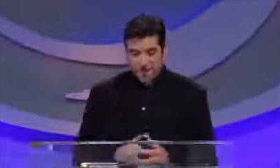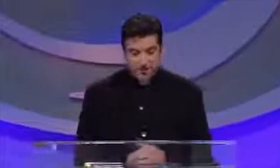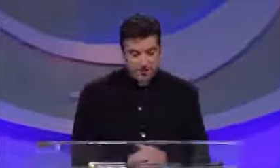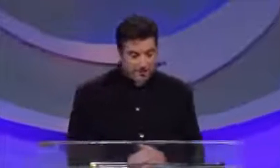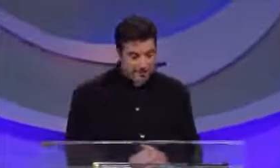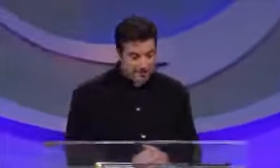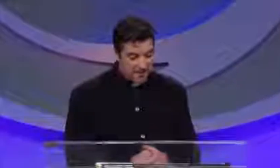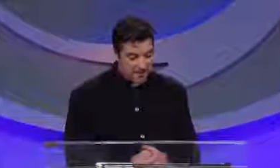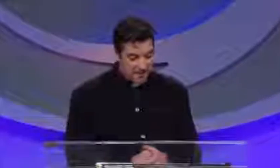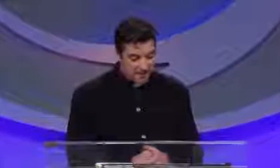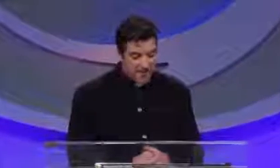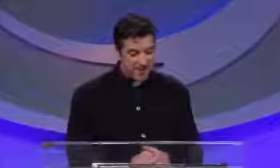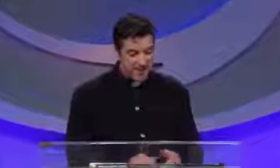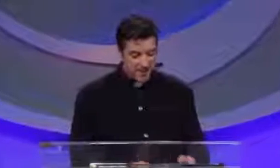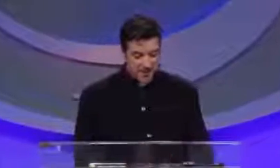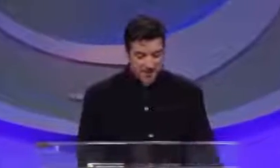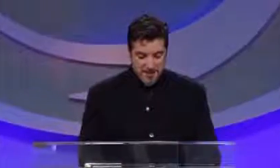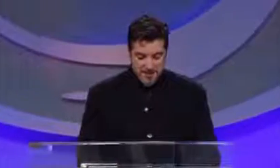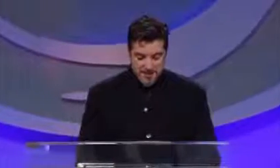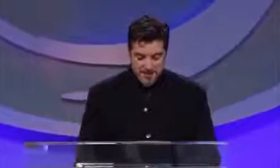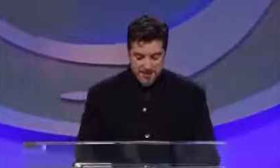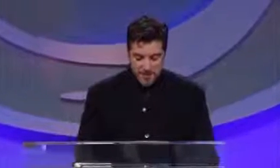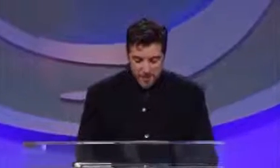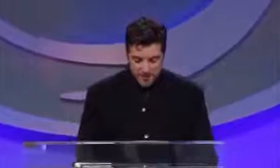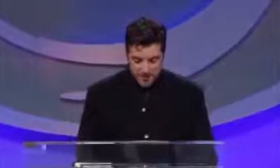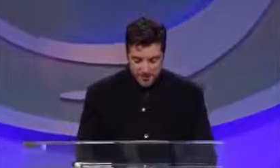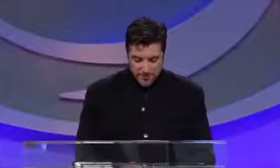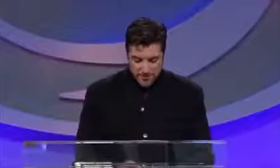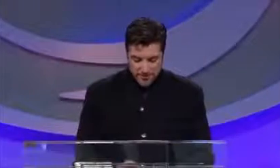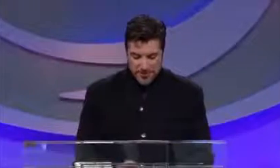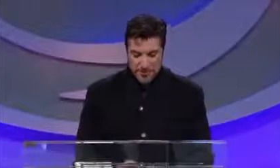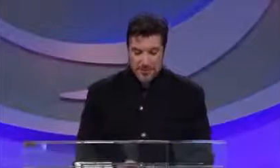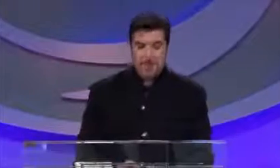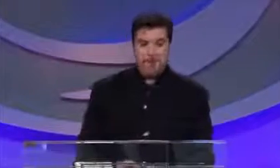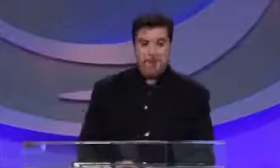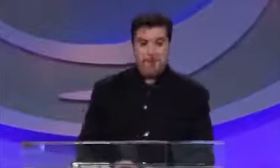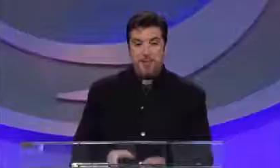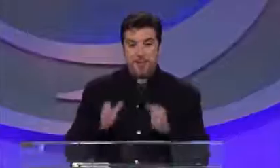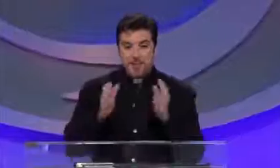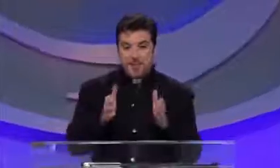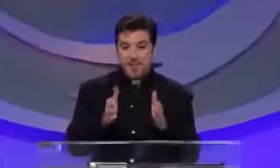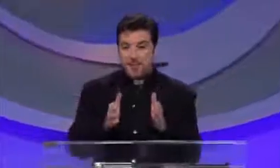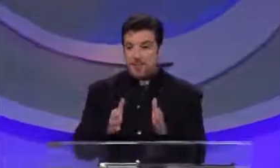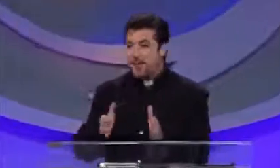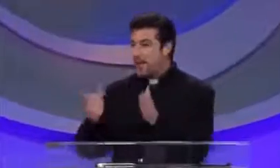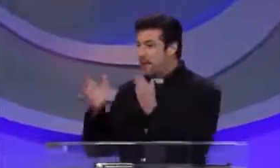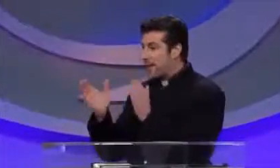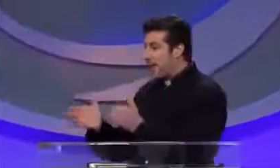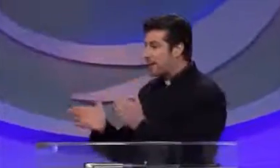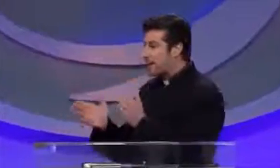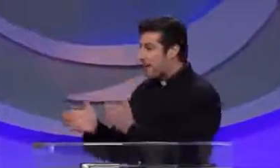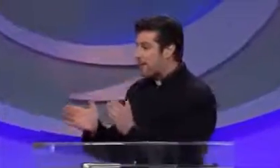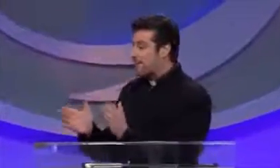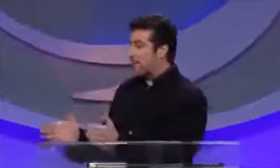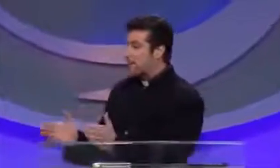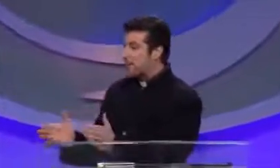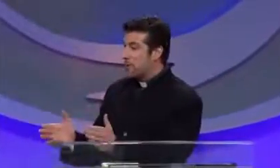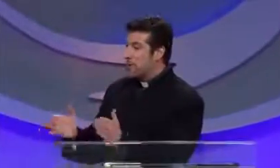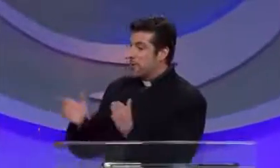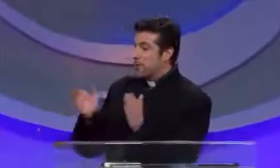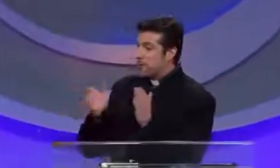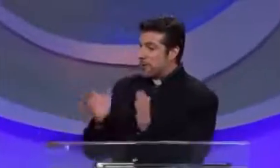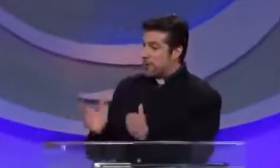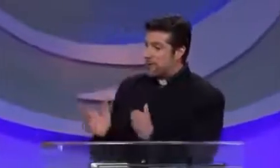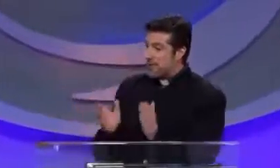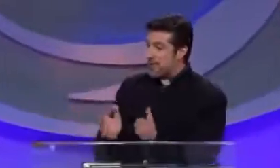very special message. And I wanted you to understand the connection between KCM and the Catholic Charismatic